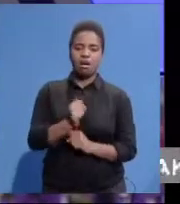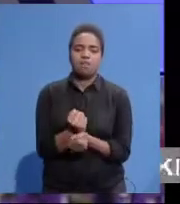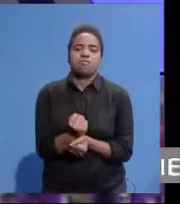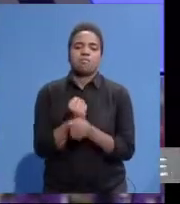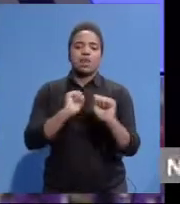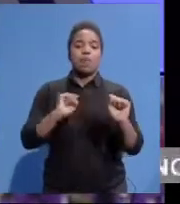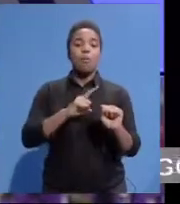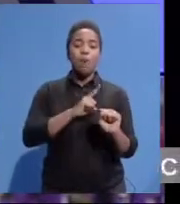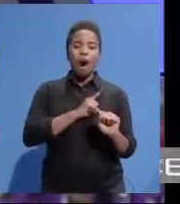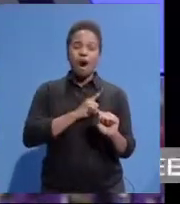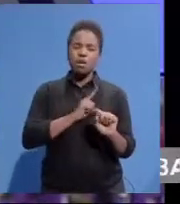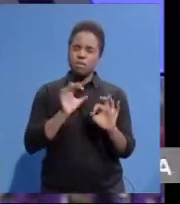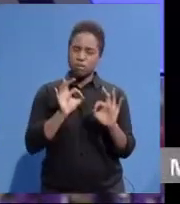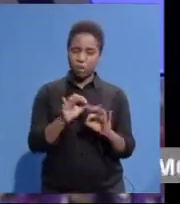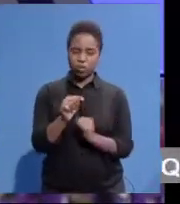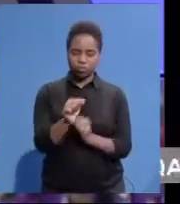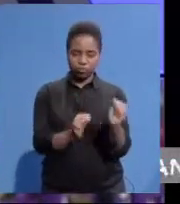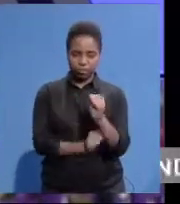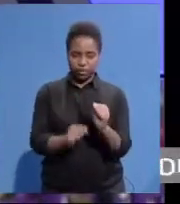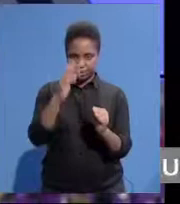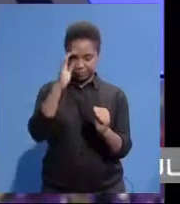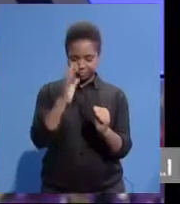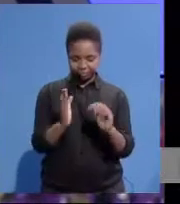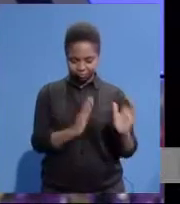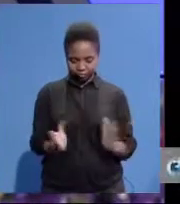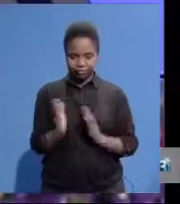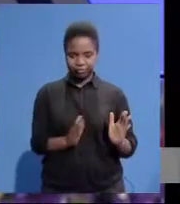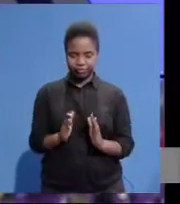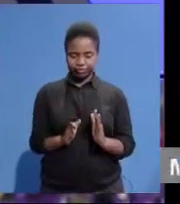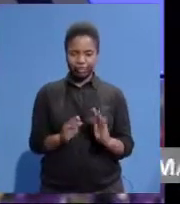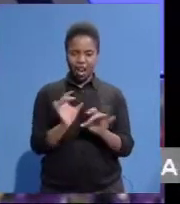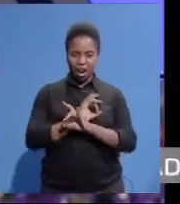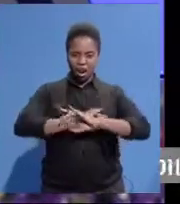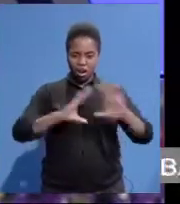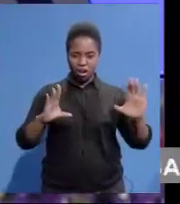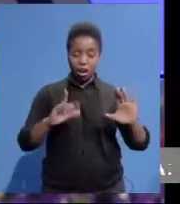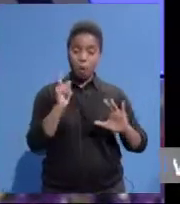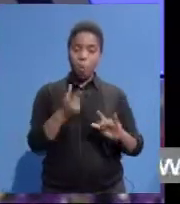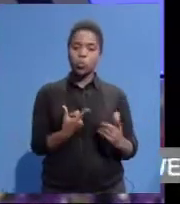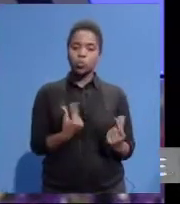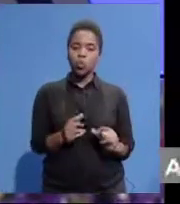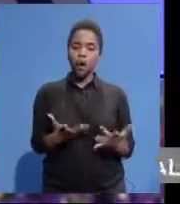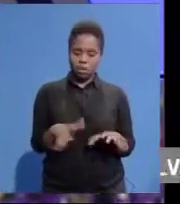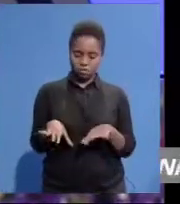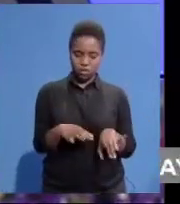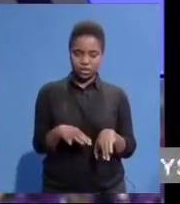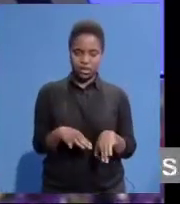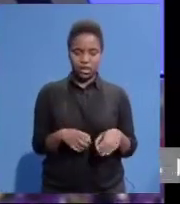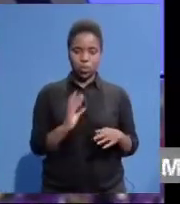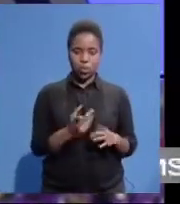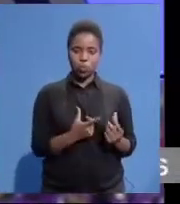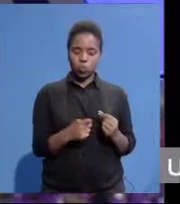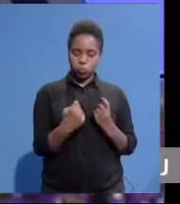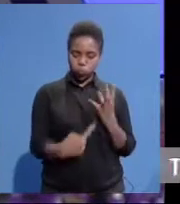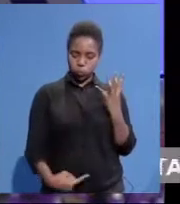had properly theorized the struggle for freedom in their lifetime, and they had a very clear program of action, the program of 1949. What we will do